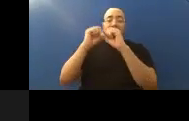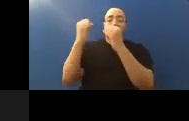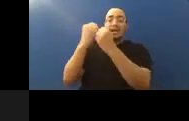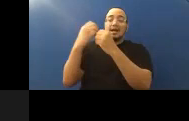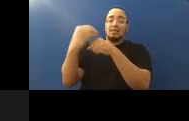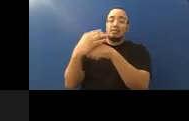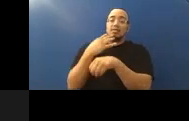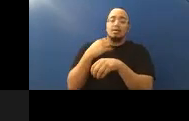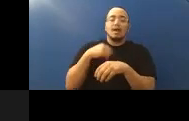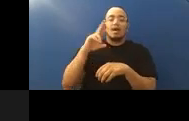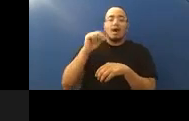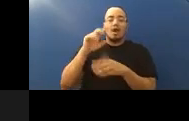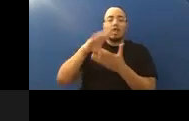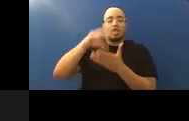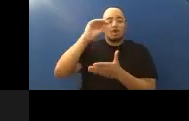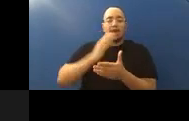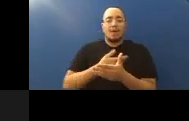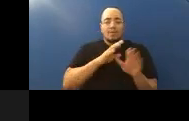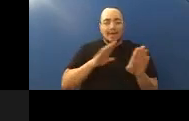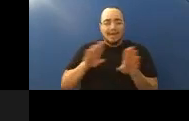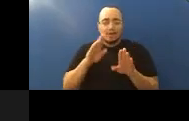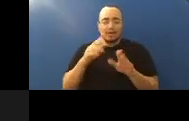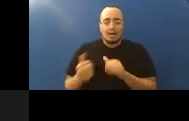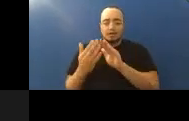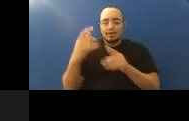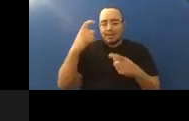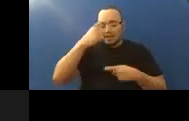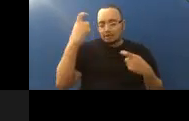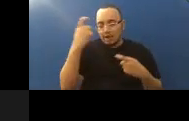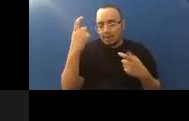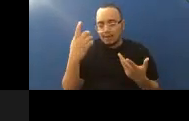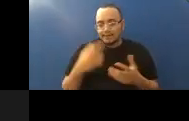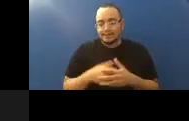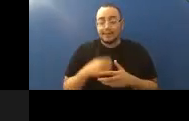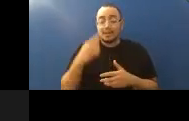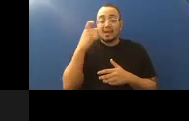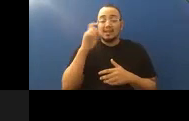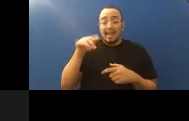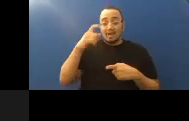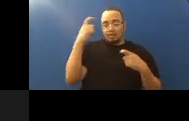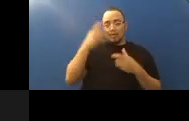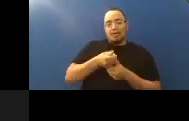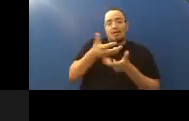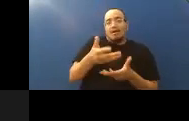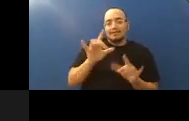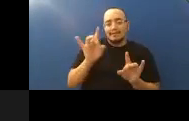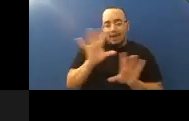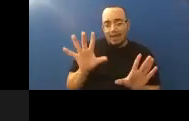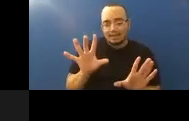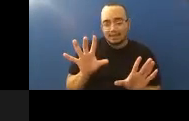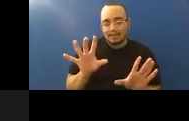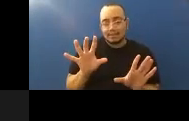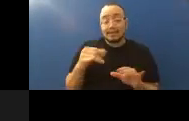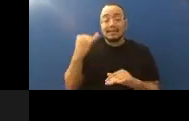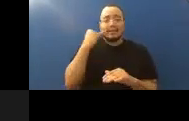the trauma, right? Address the trauma that people have experienced, because they learned that violence from somewhere. And you can learn those behaviors, you can unlearn them